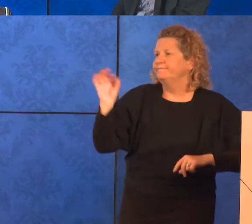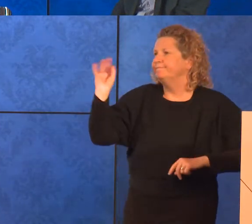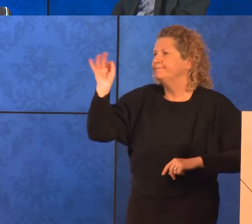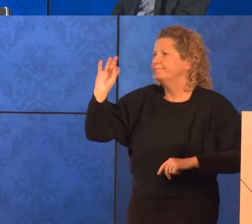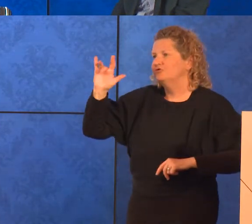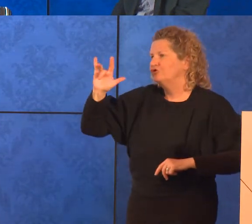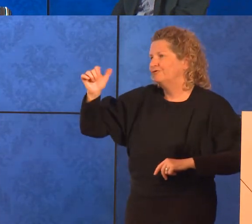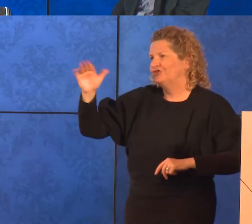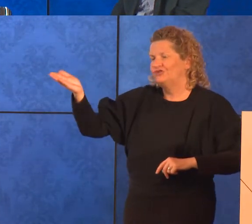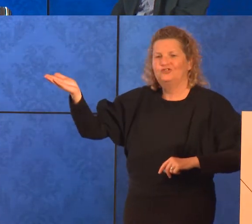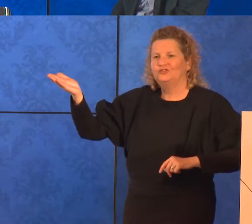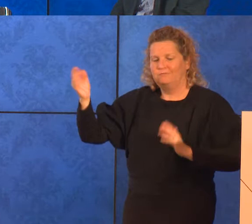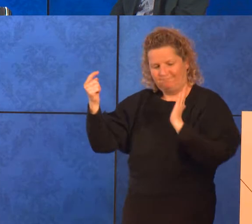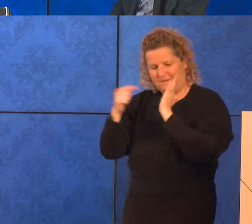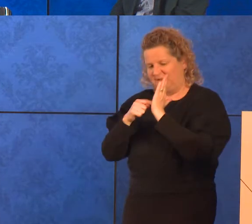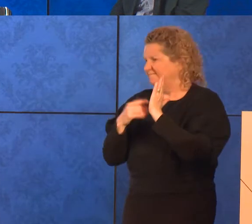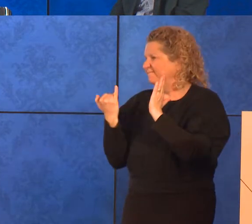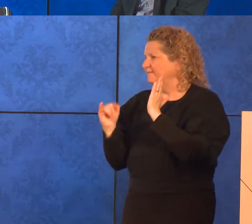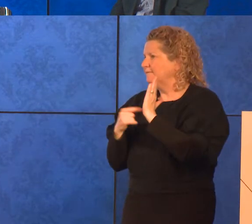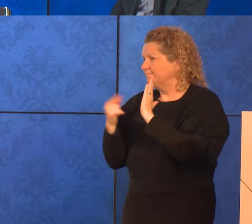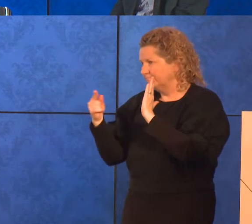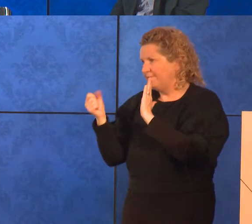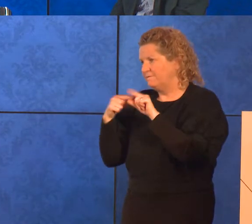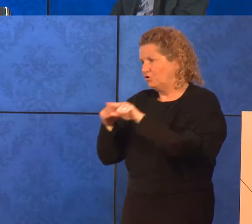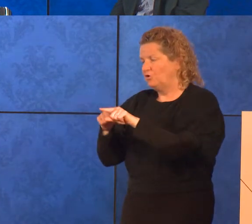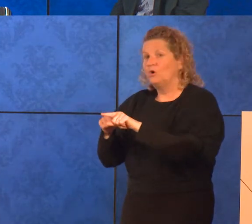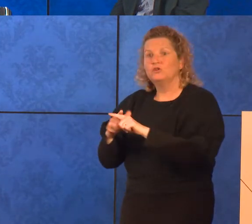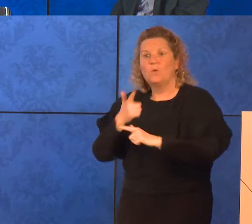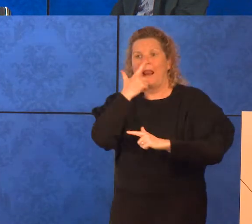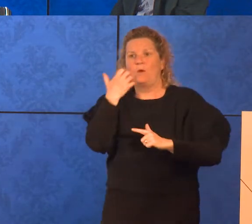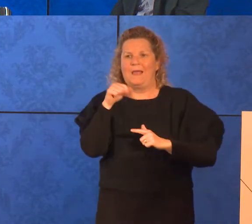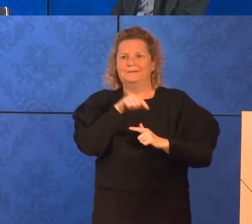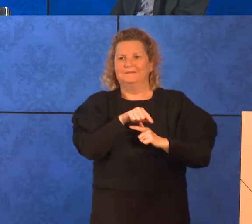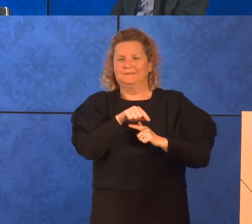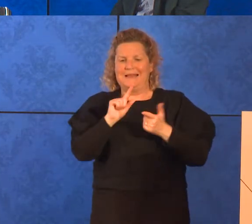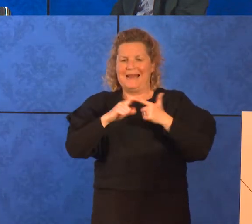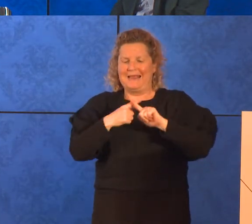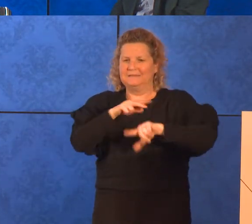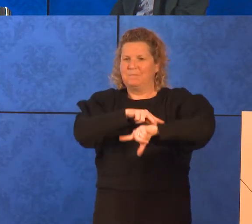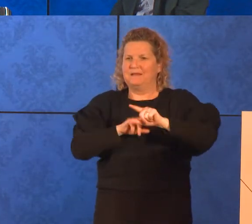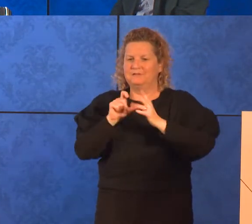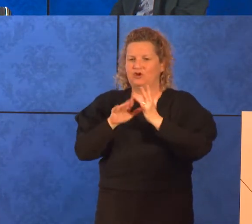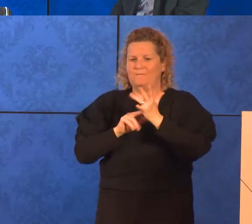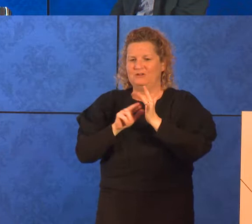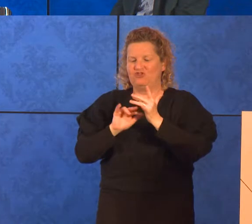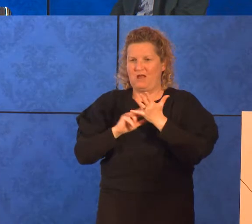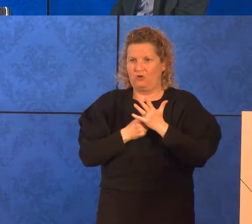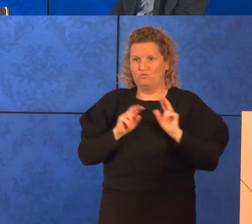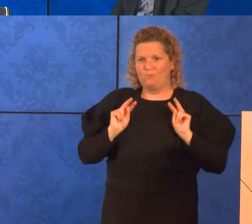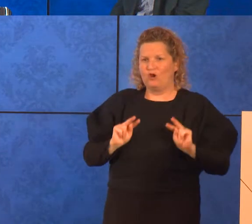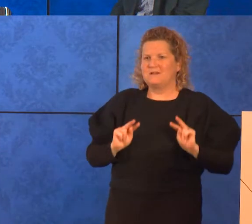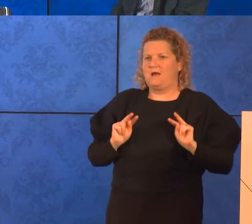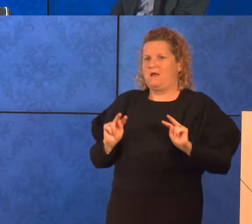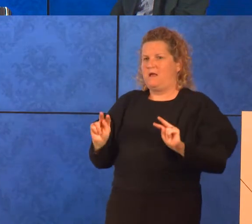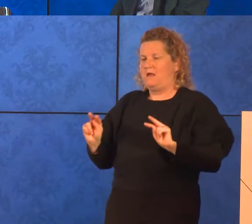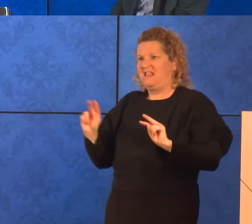it hasn't met the need of the recommendation. So we were really fortunate. We had an ex-police commissioner as our monitor,